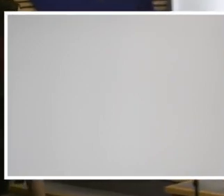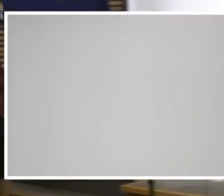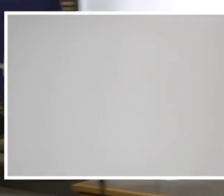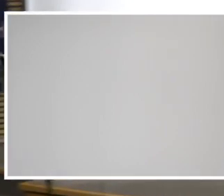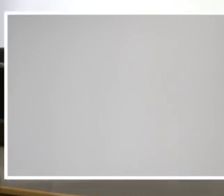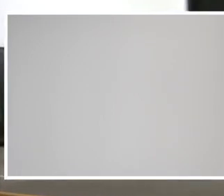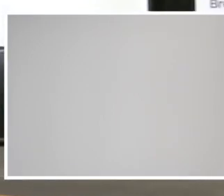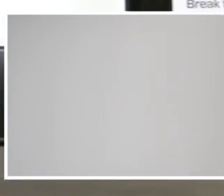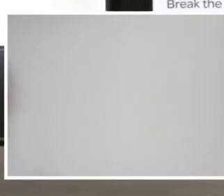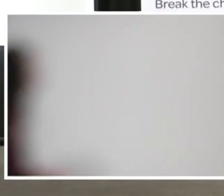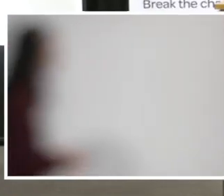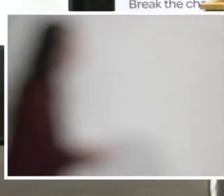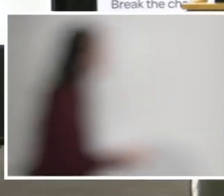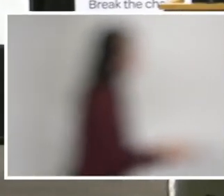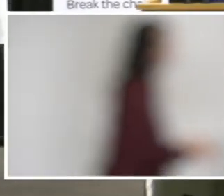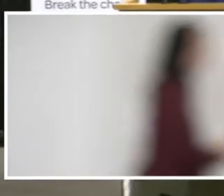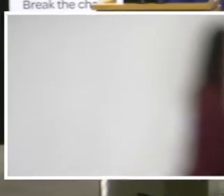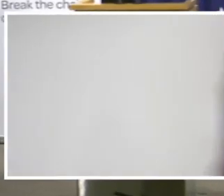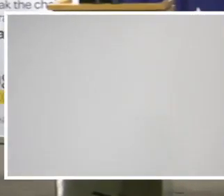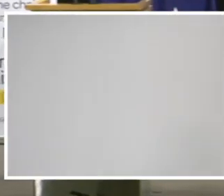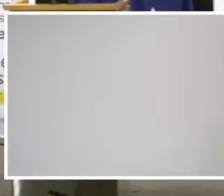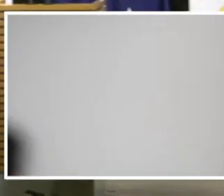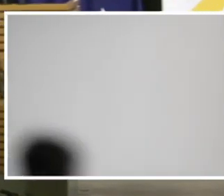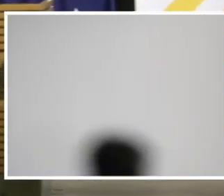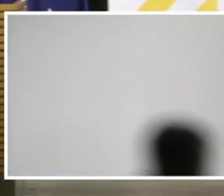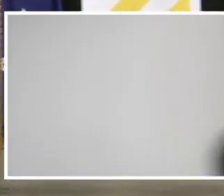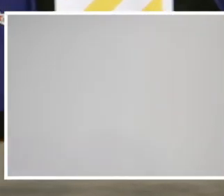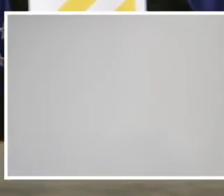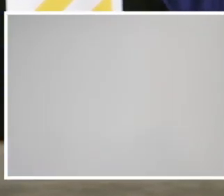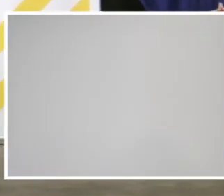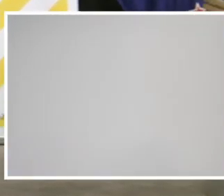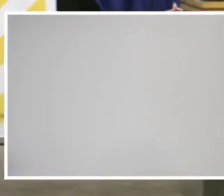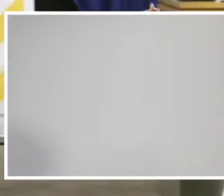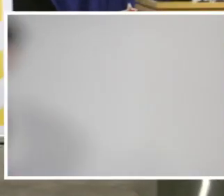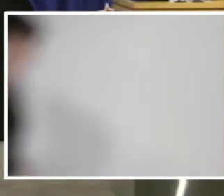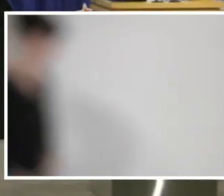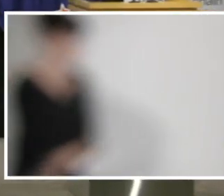healthcare workers are among the highest at risk of infection and death, and tracking and